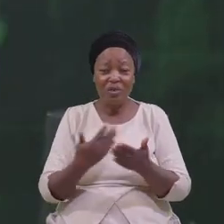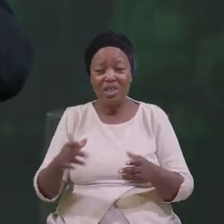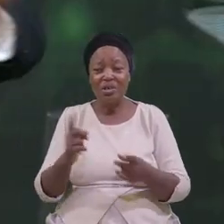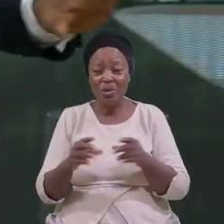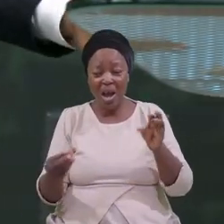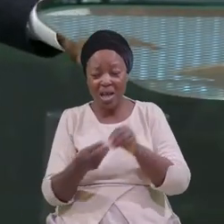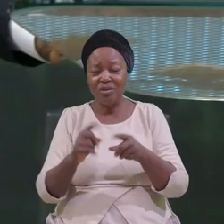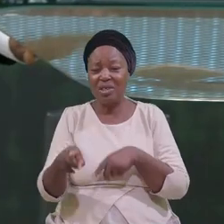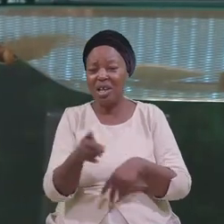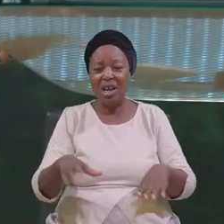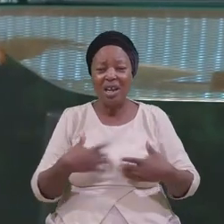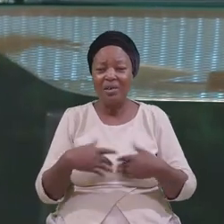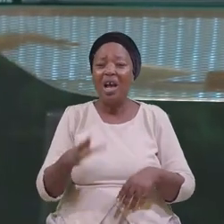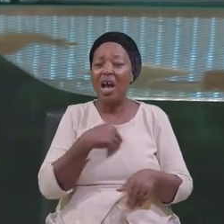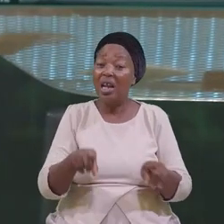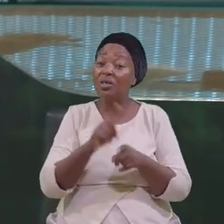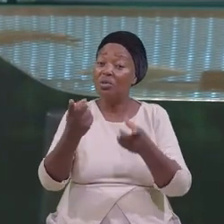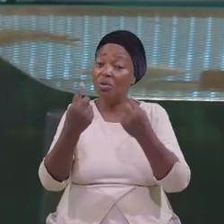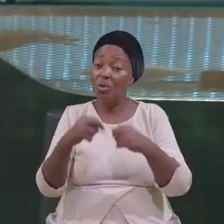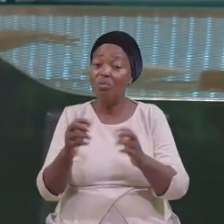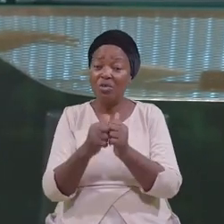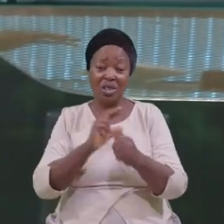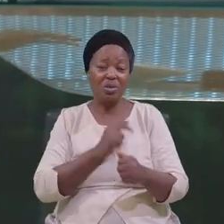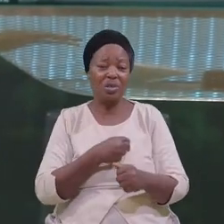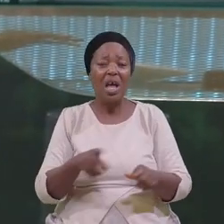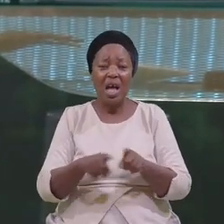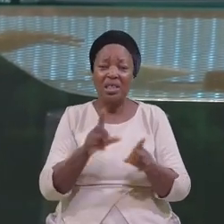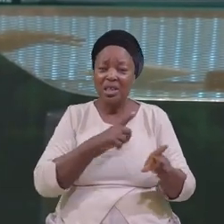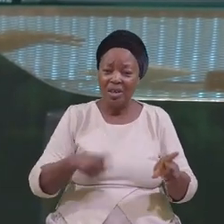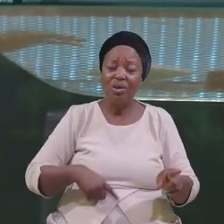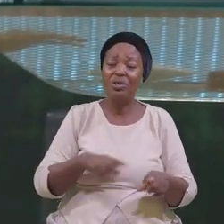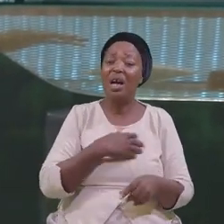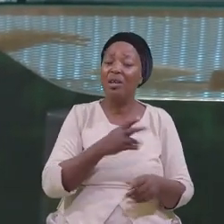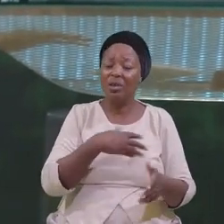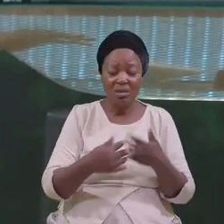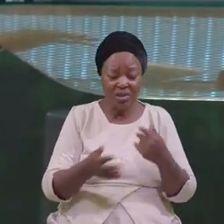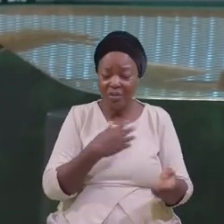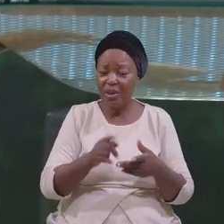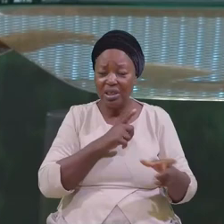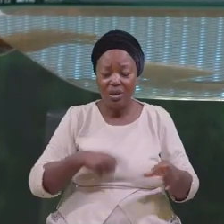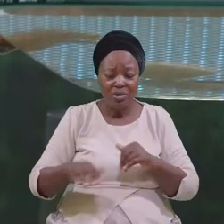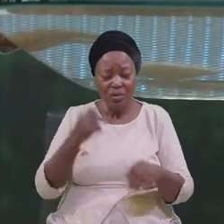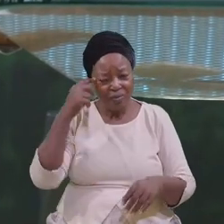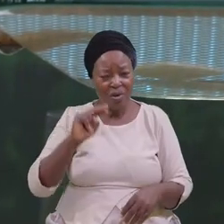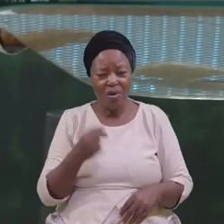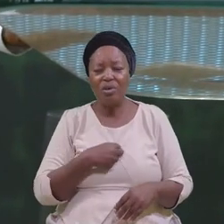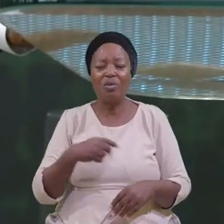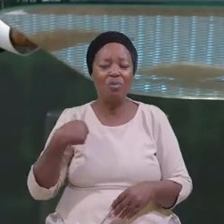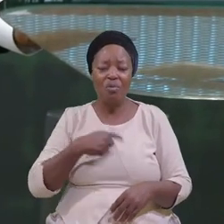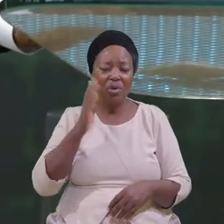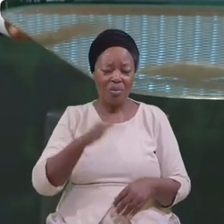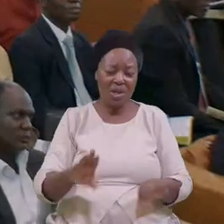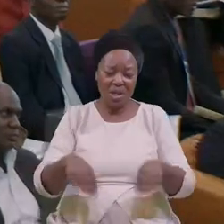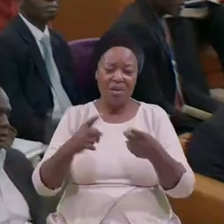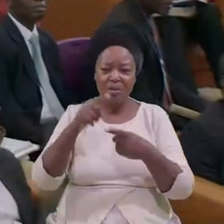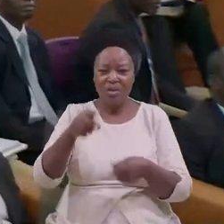us, as the Lord, whatever He will give us, whatever He will do for us, we will give unto